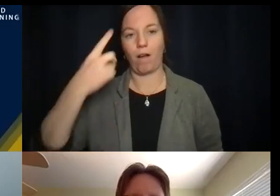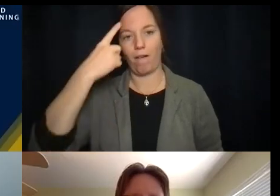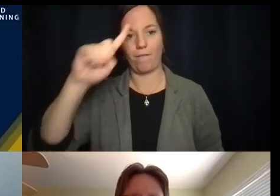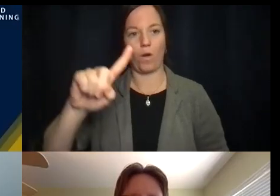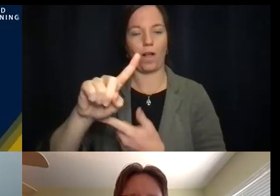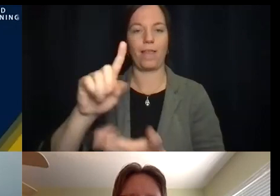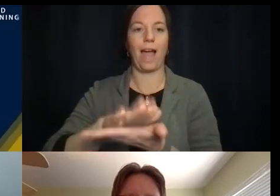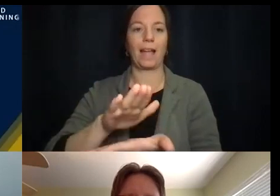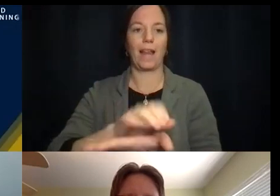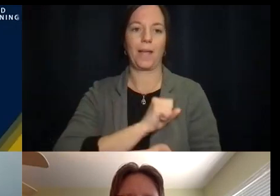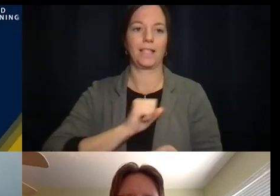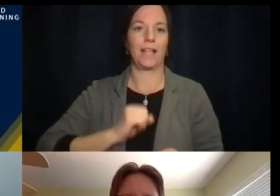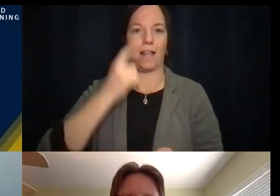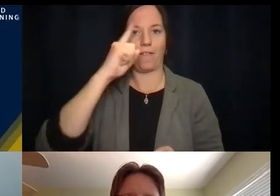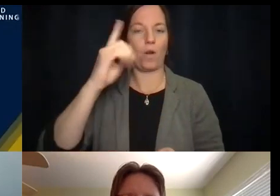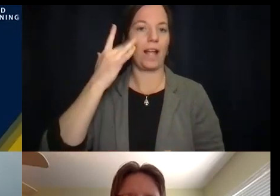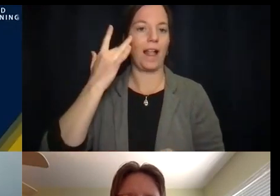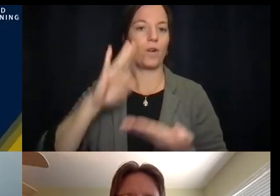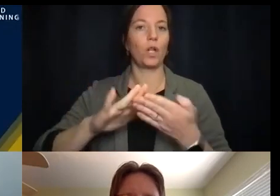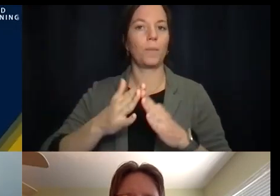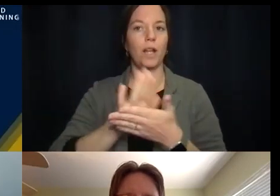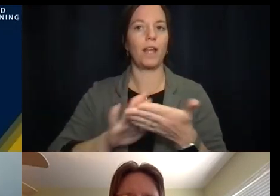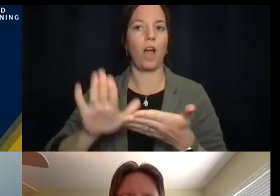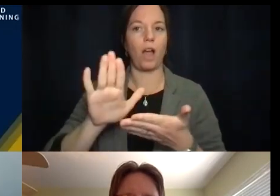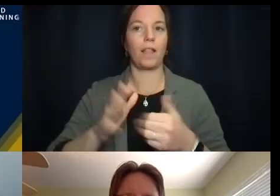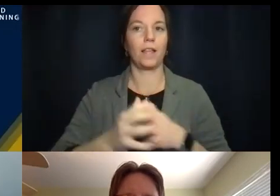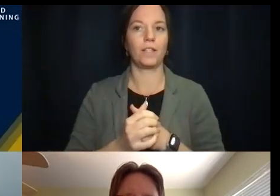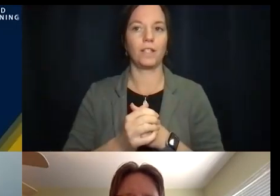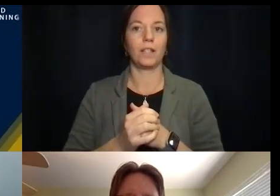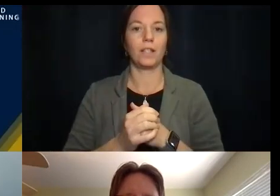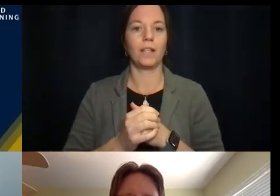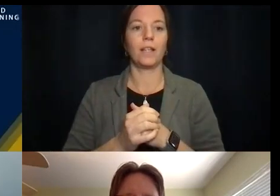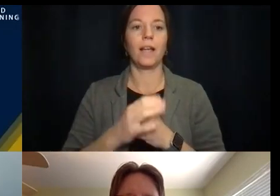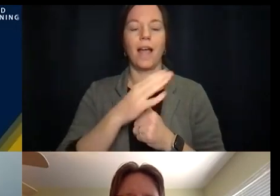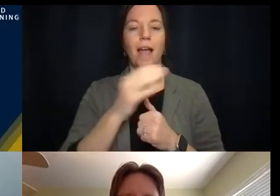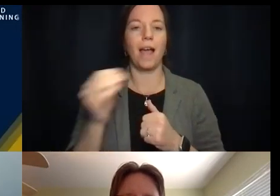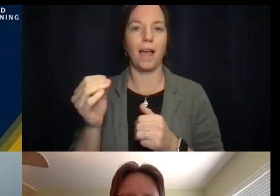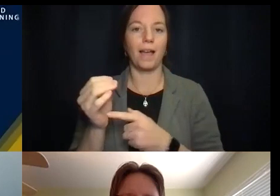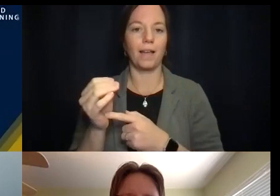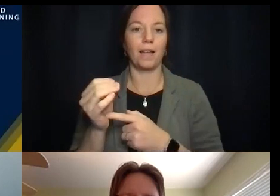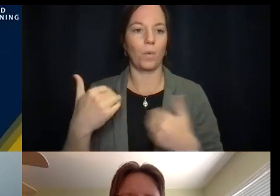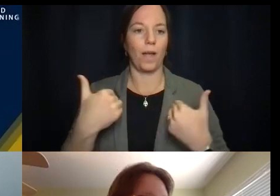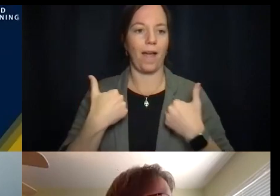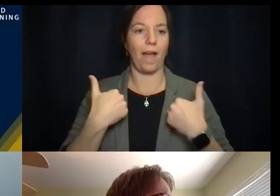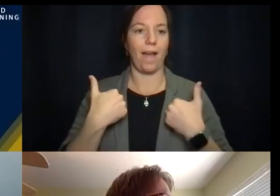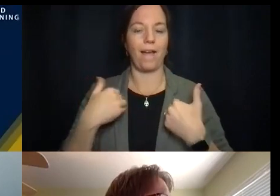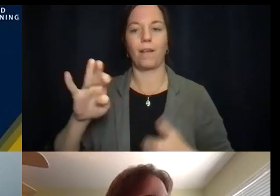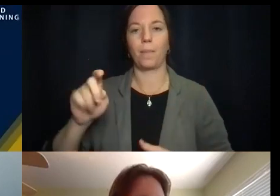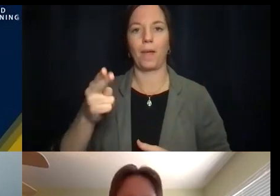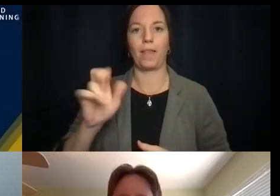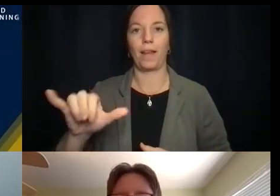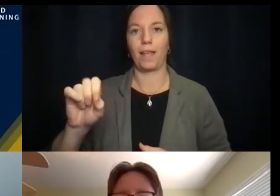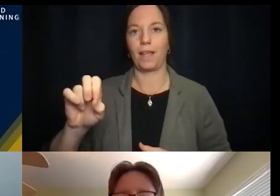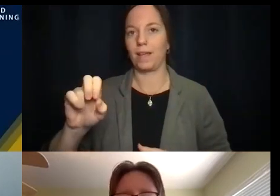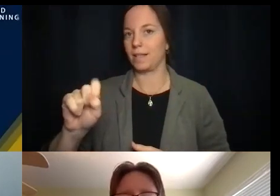And our moderators, Alicia Betancourt from San Diego City College, Amanda Taintor from Ridley College, Bethany Tasaka